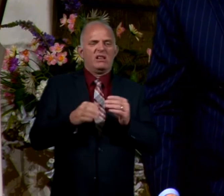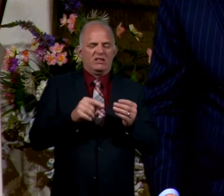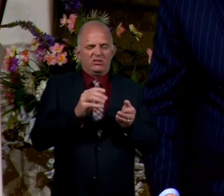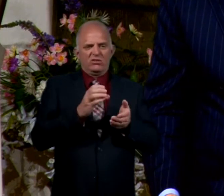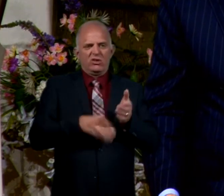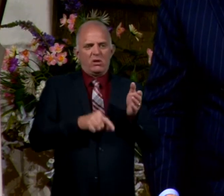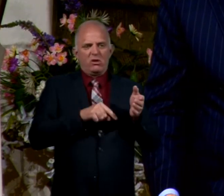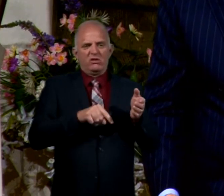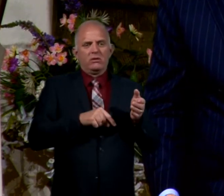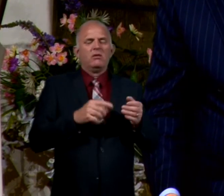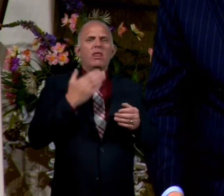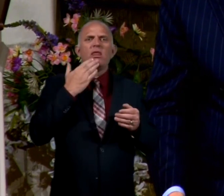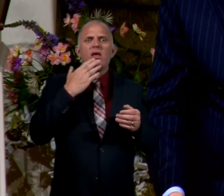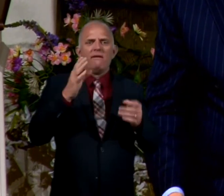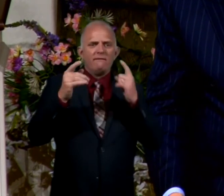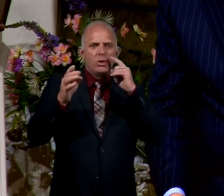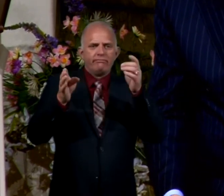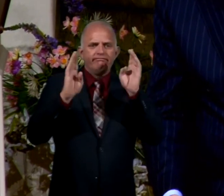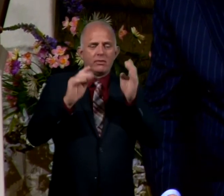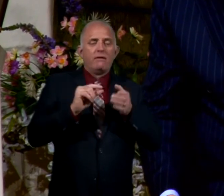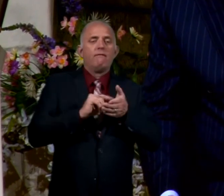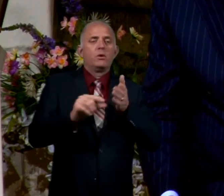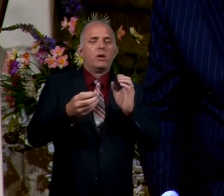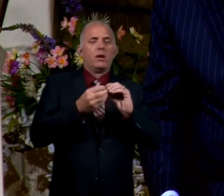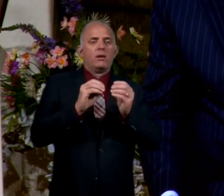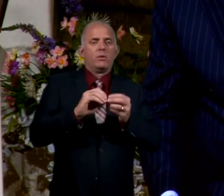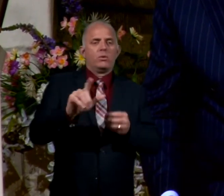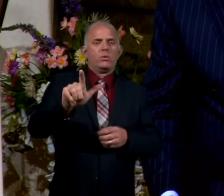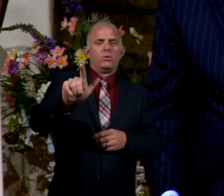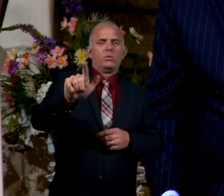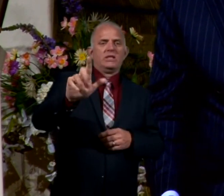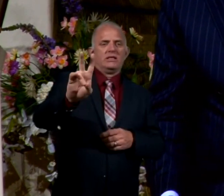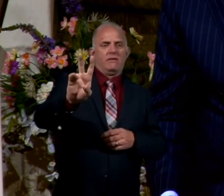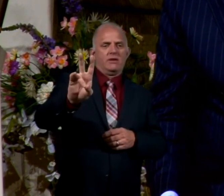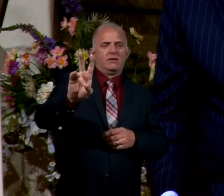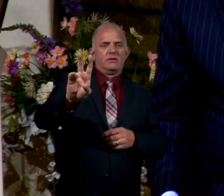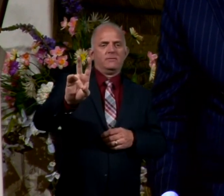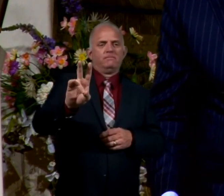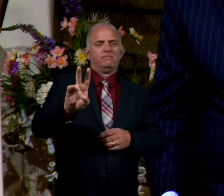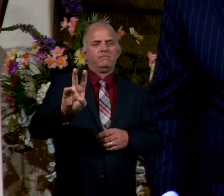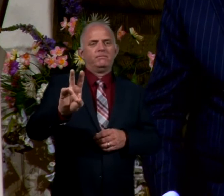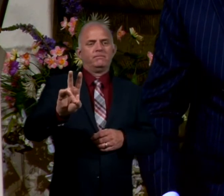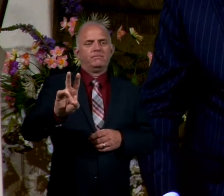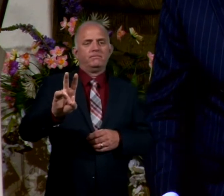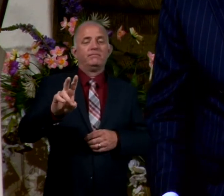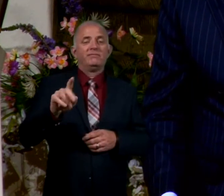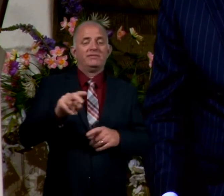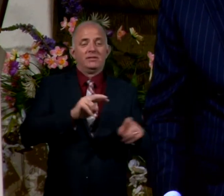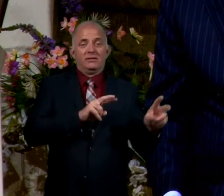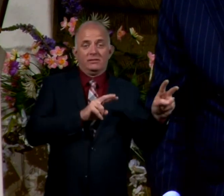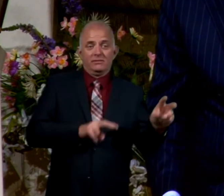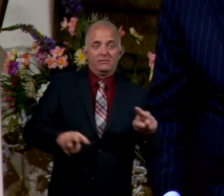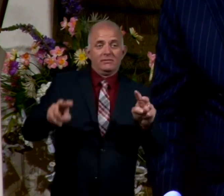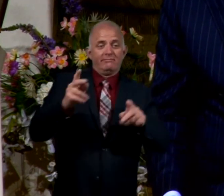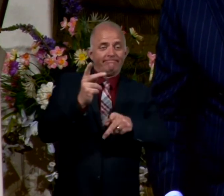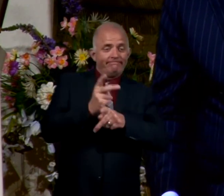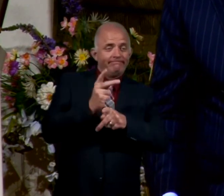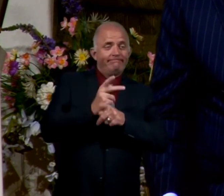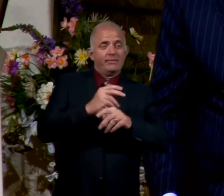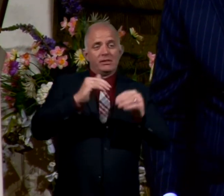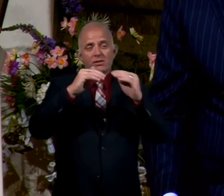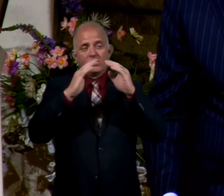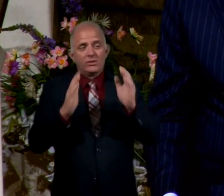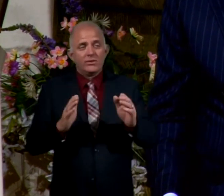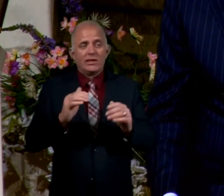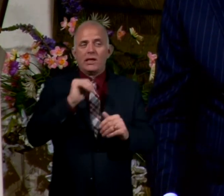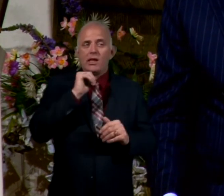following along. Now we're looking at verse number 27. She looketh well to the ways of her household and eateth not the bread of